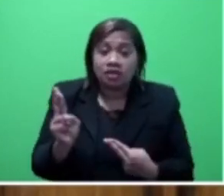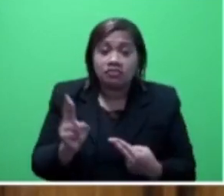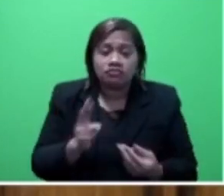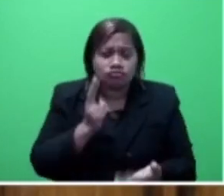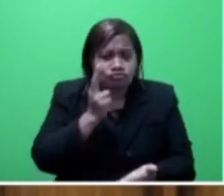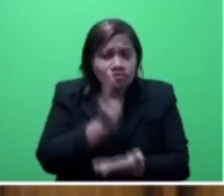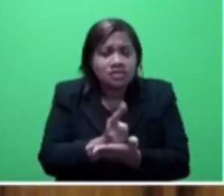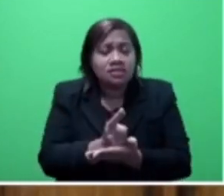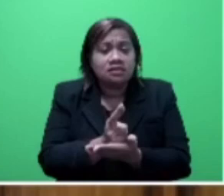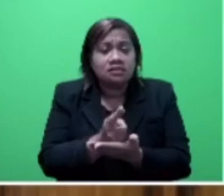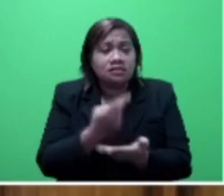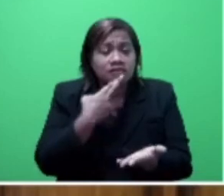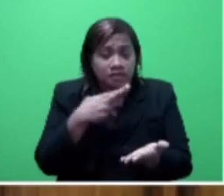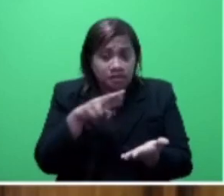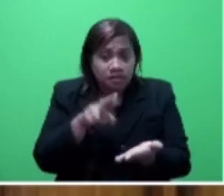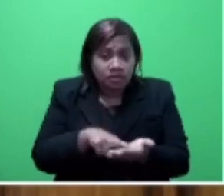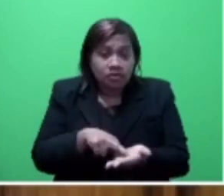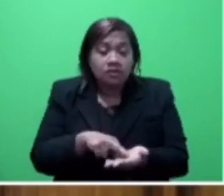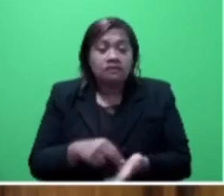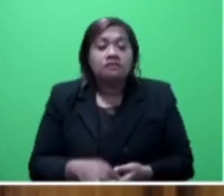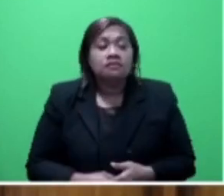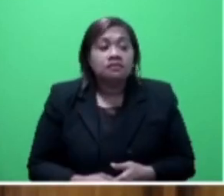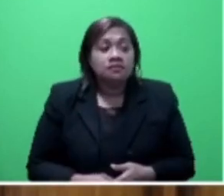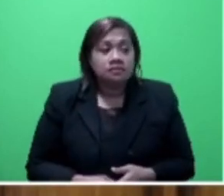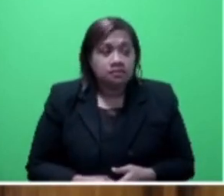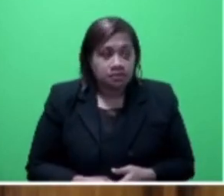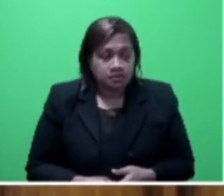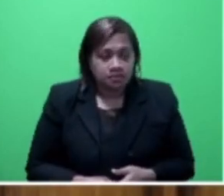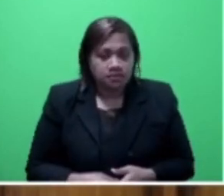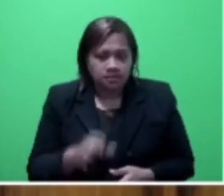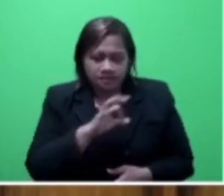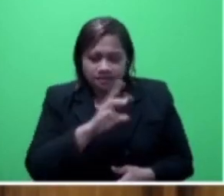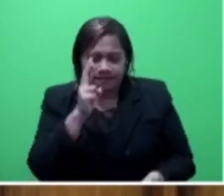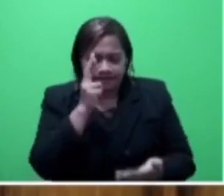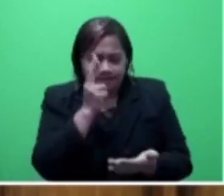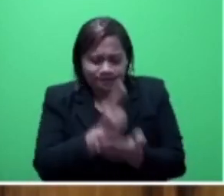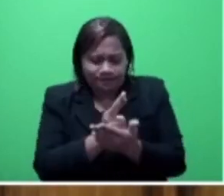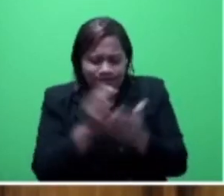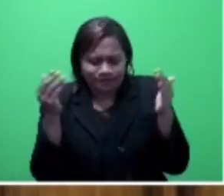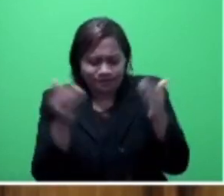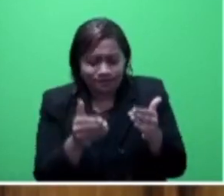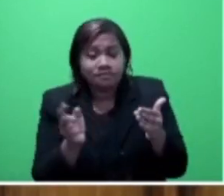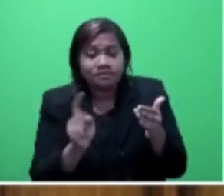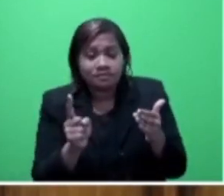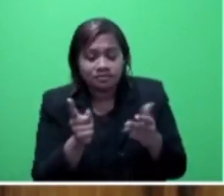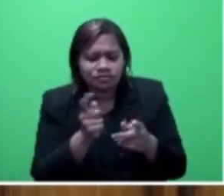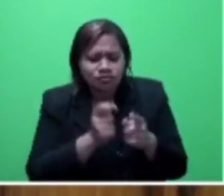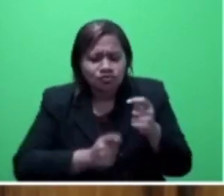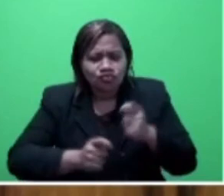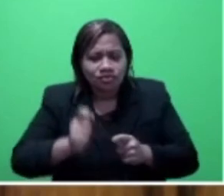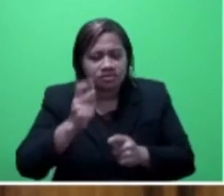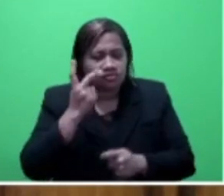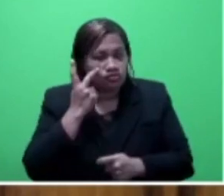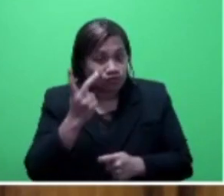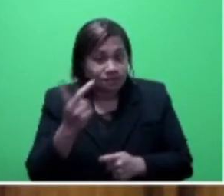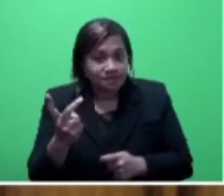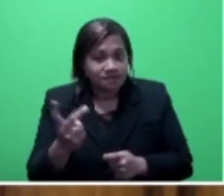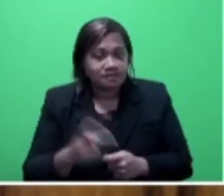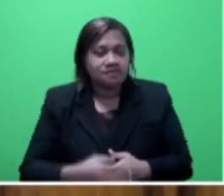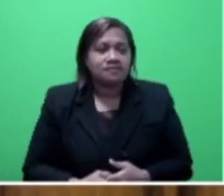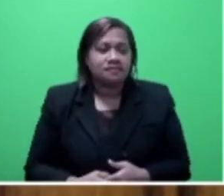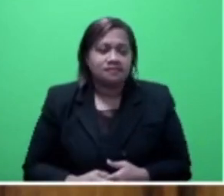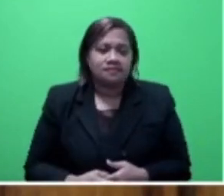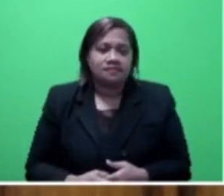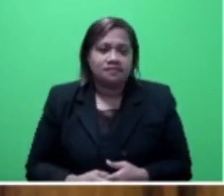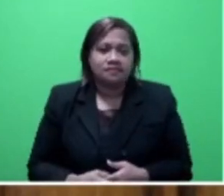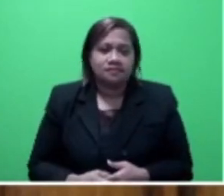report doesn't touch much on trade or tourism, which is,